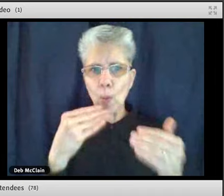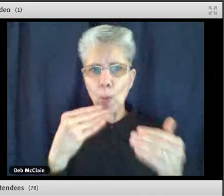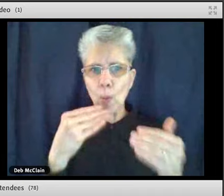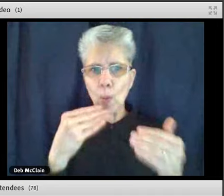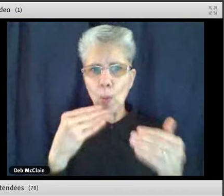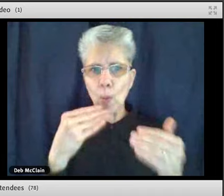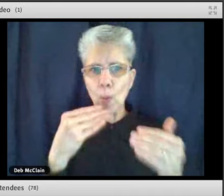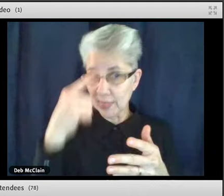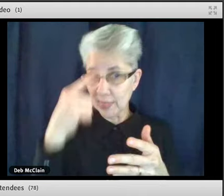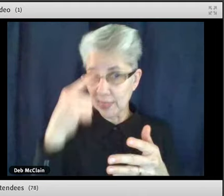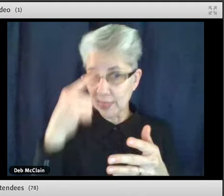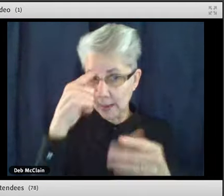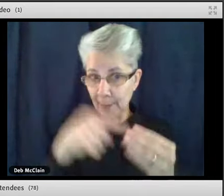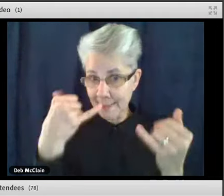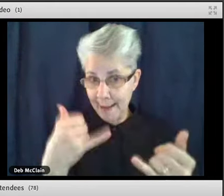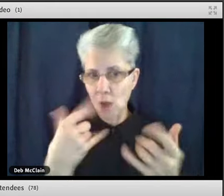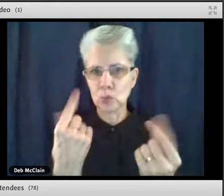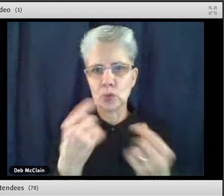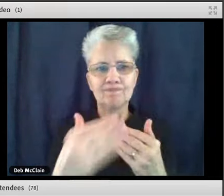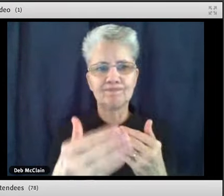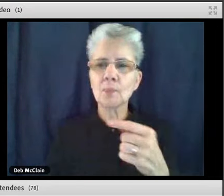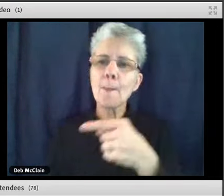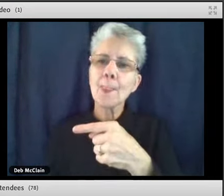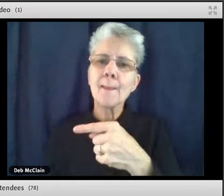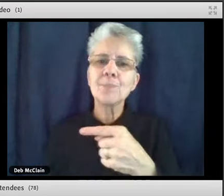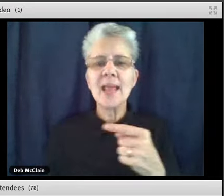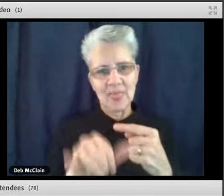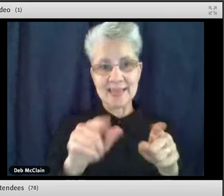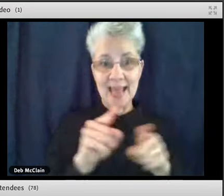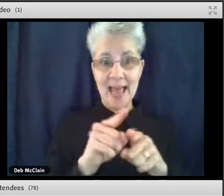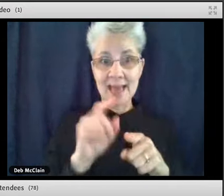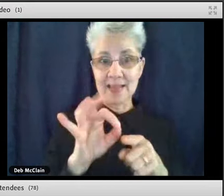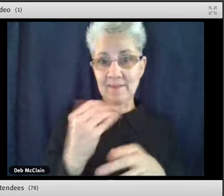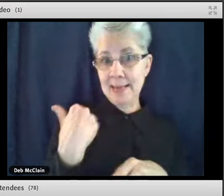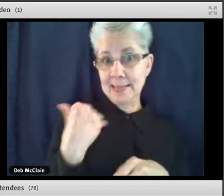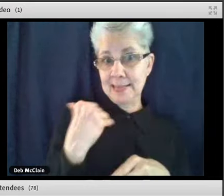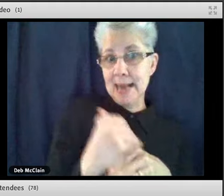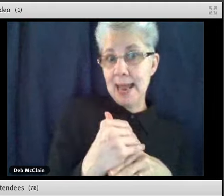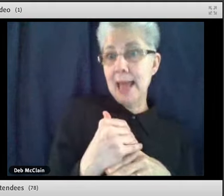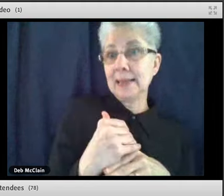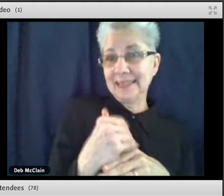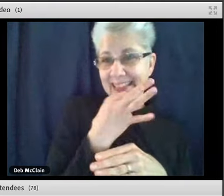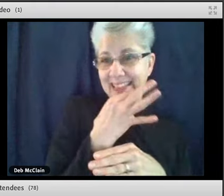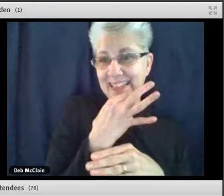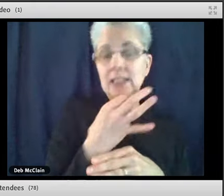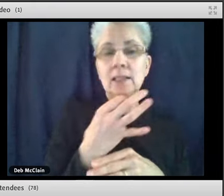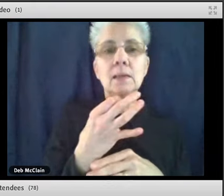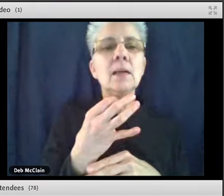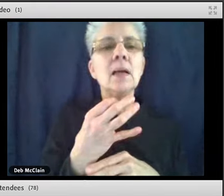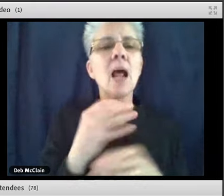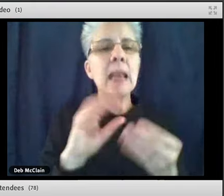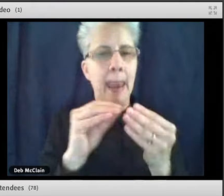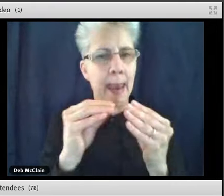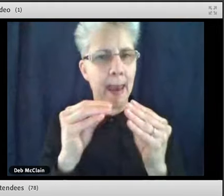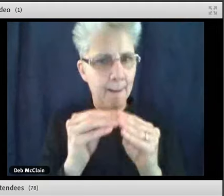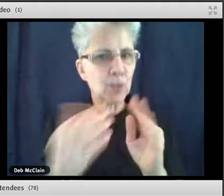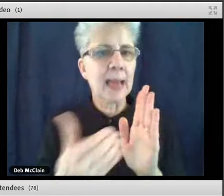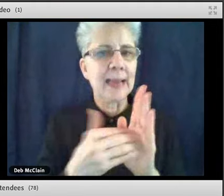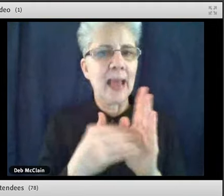So here's this is as of last night, the numbers. And this, again, this can make you feel